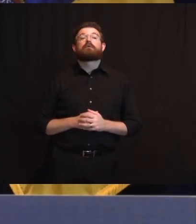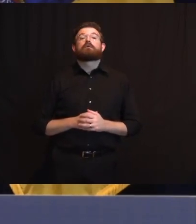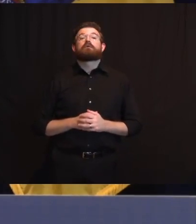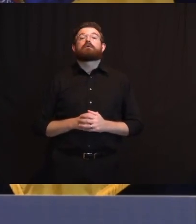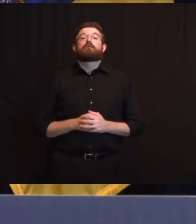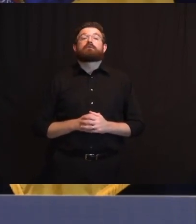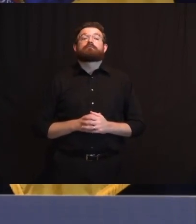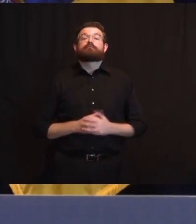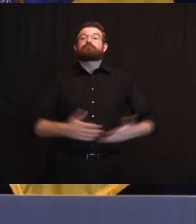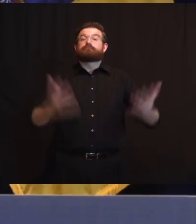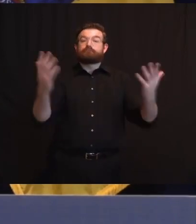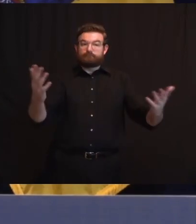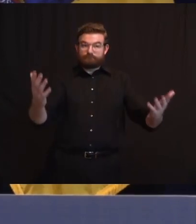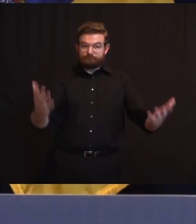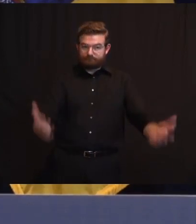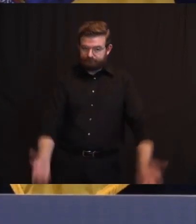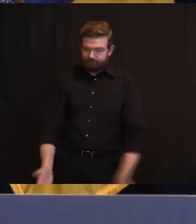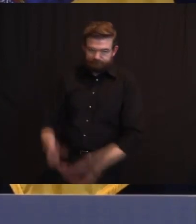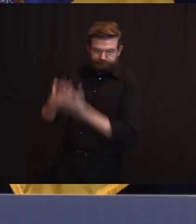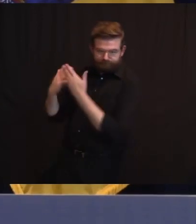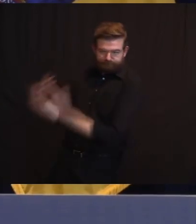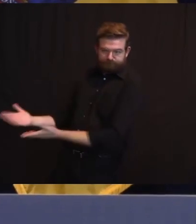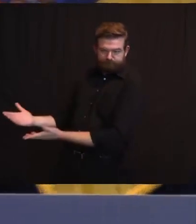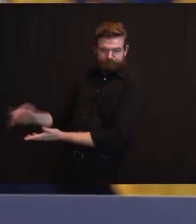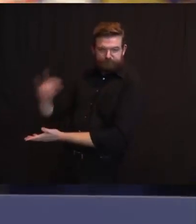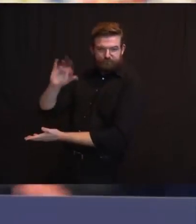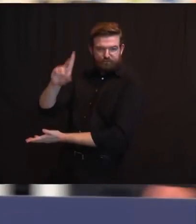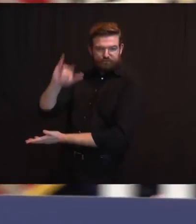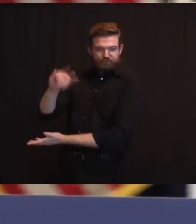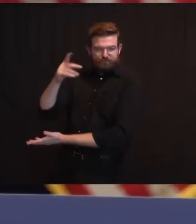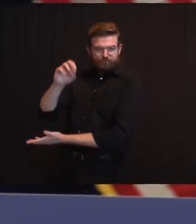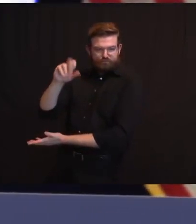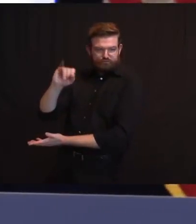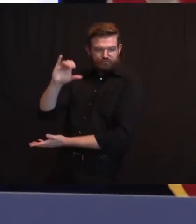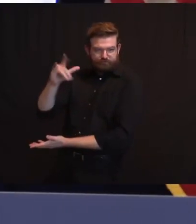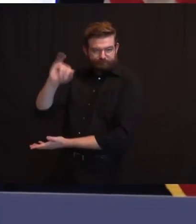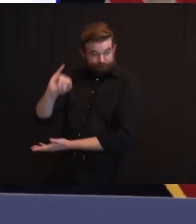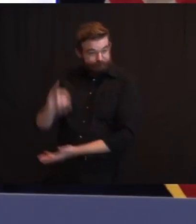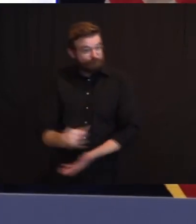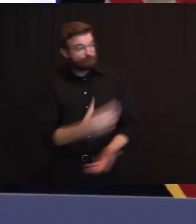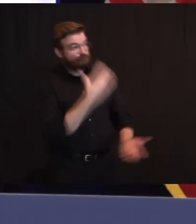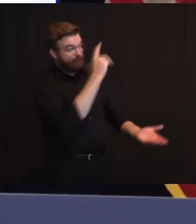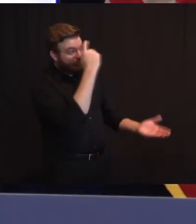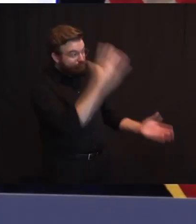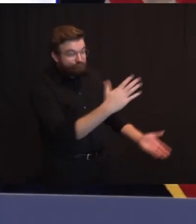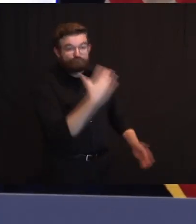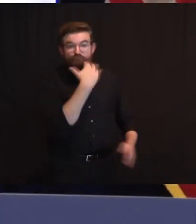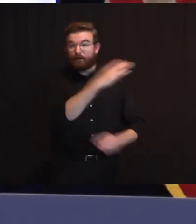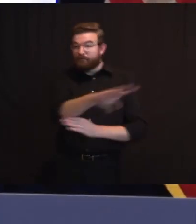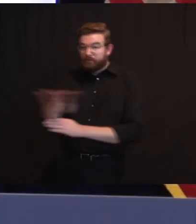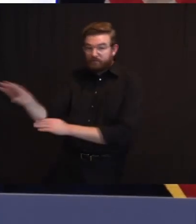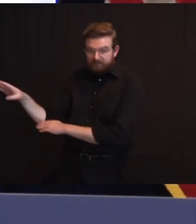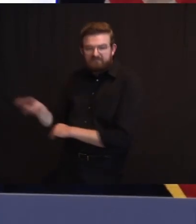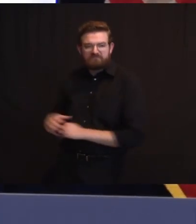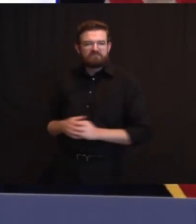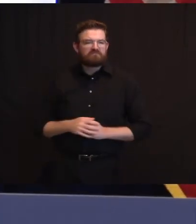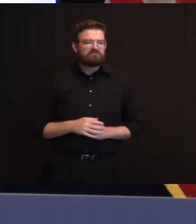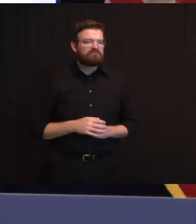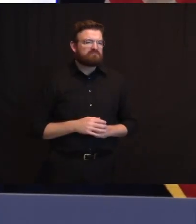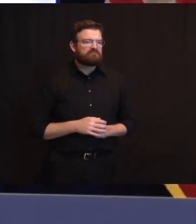no introduction, the Commissioner of the Department of Health, Judy Persichilli. Thank you, Governor. Good afternoon. As we've discussed recently, the explosion